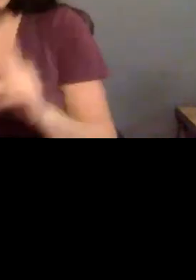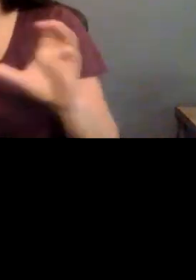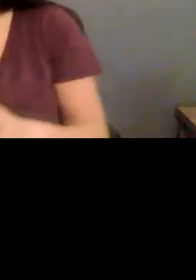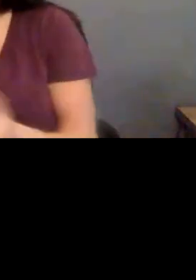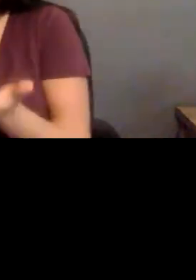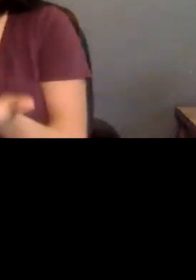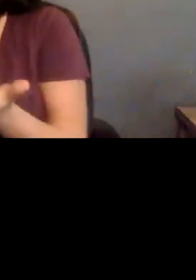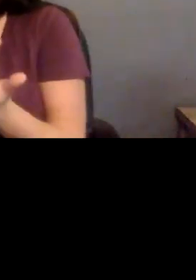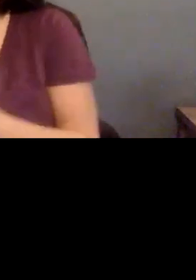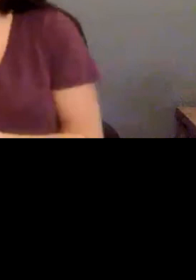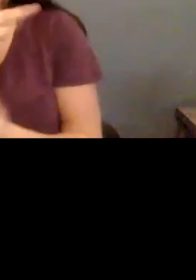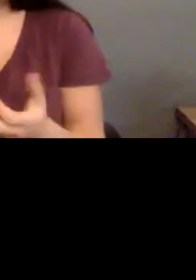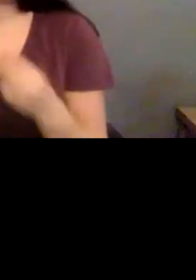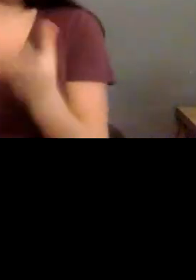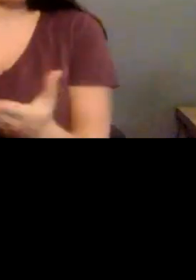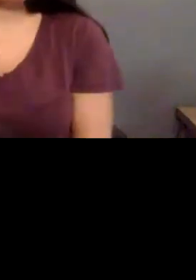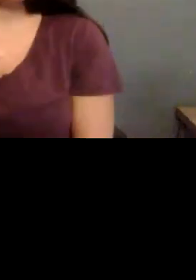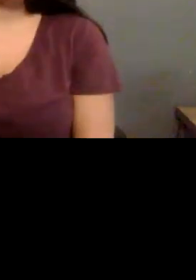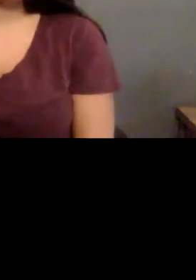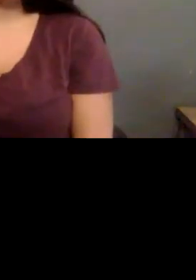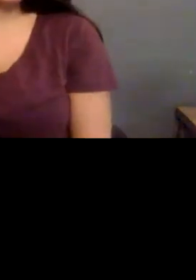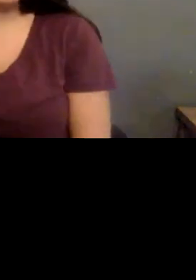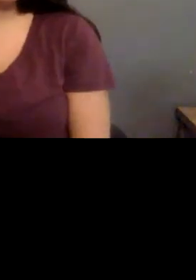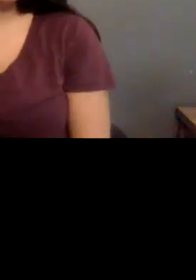you want to offer CBT-TS?